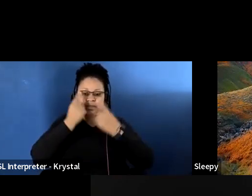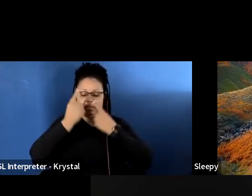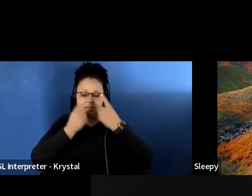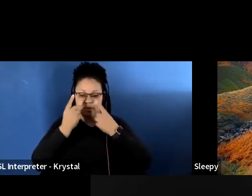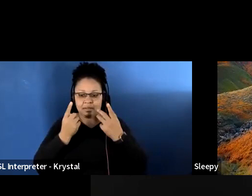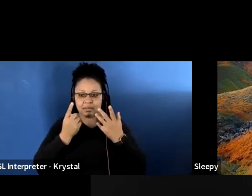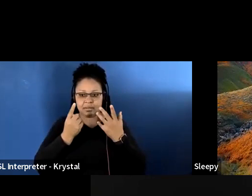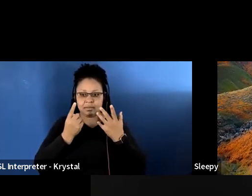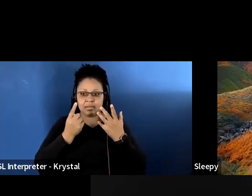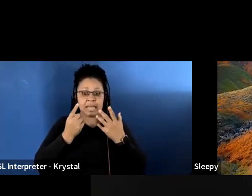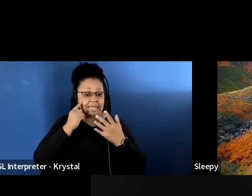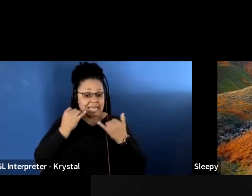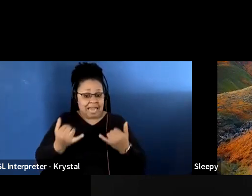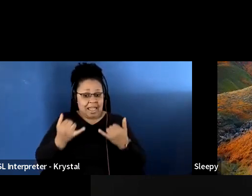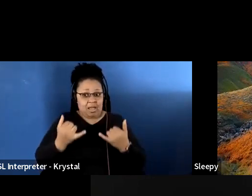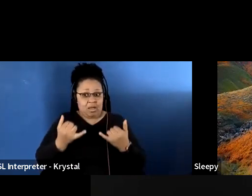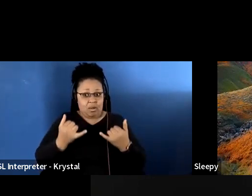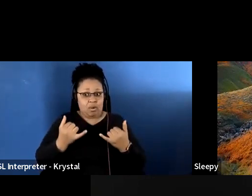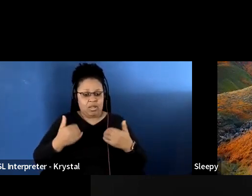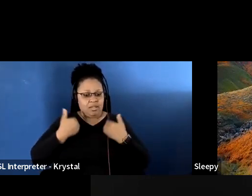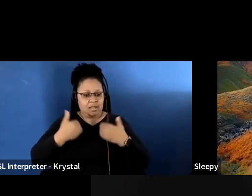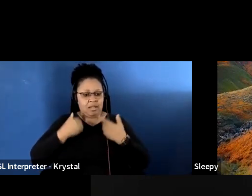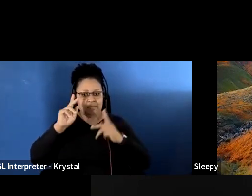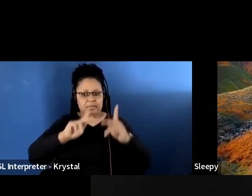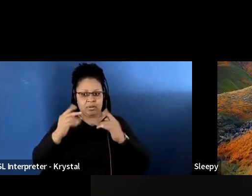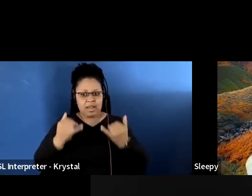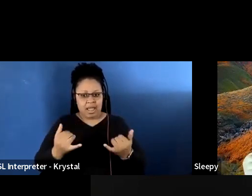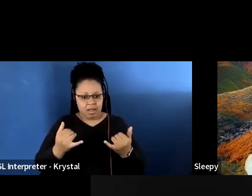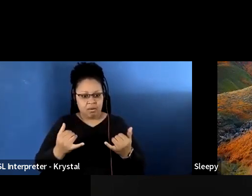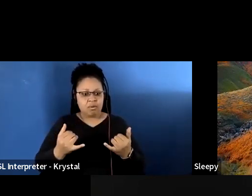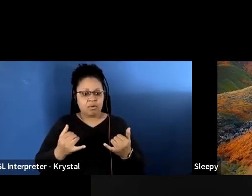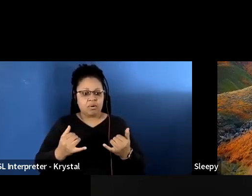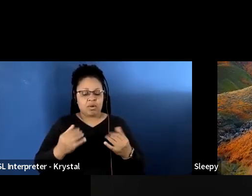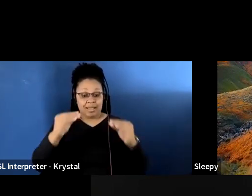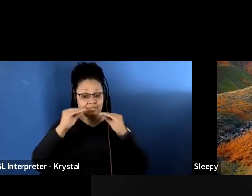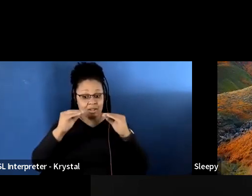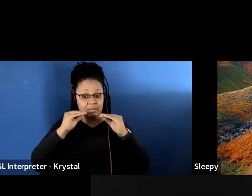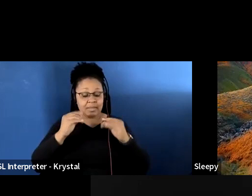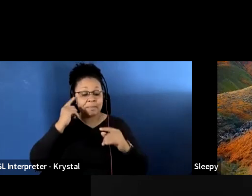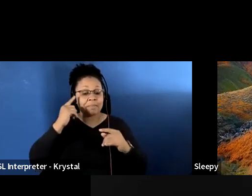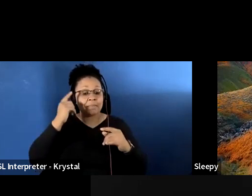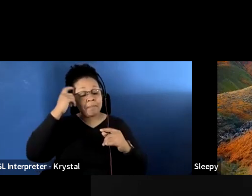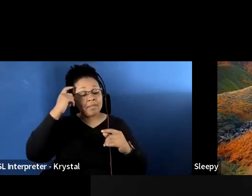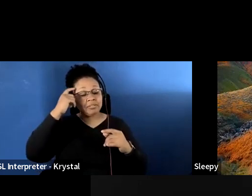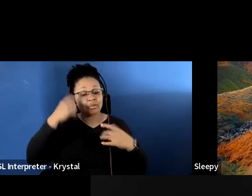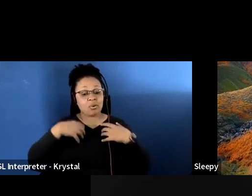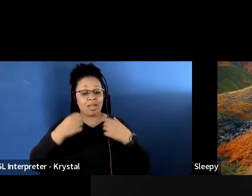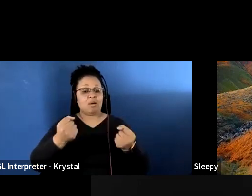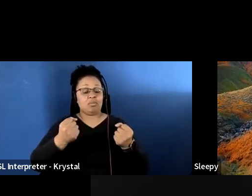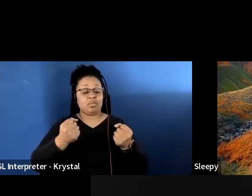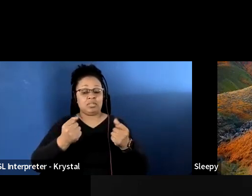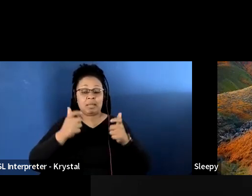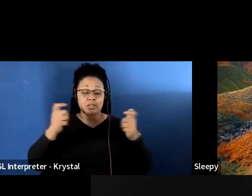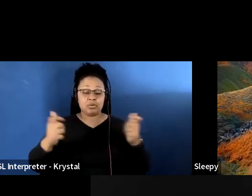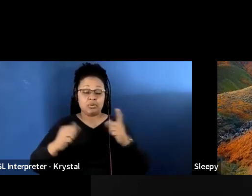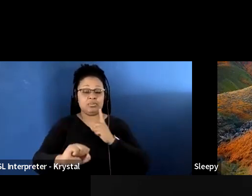the younger people around me have taught me is, mental health is a huge impact in our lives. And so